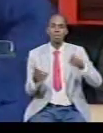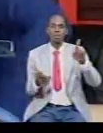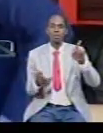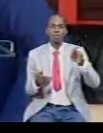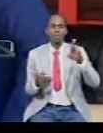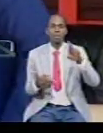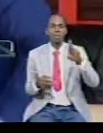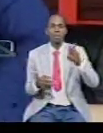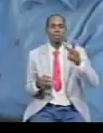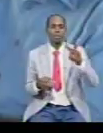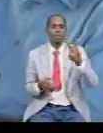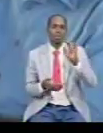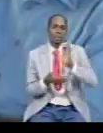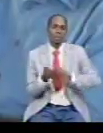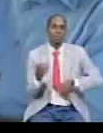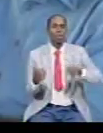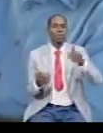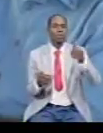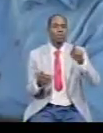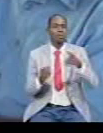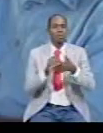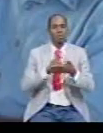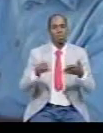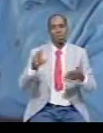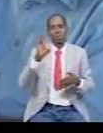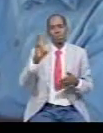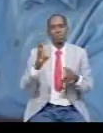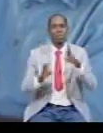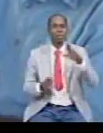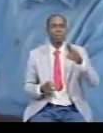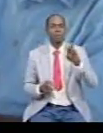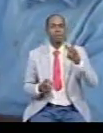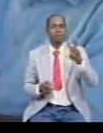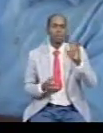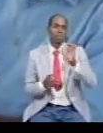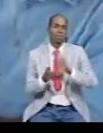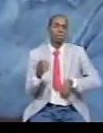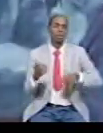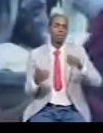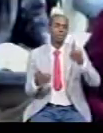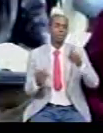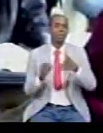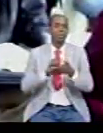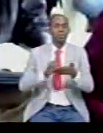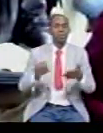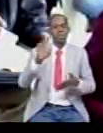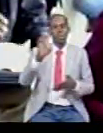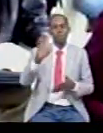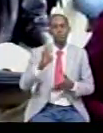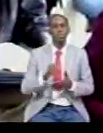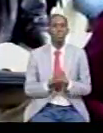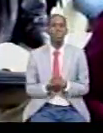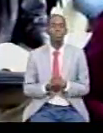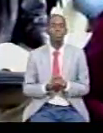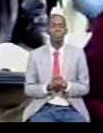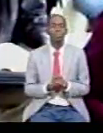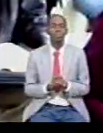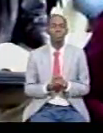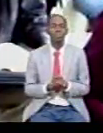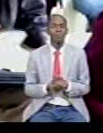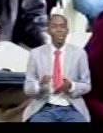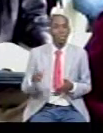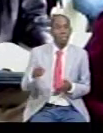reading from verse 7. Revelation chapter 21, reading from verse 7. He